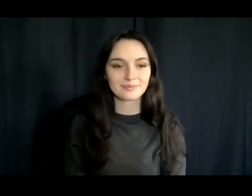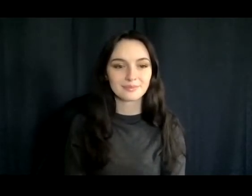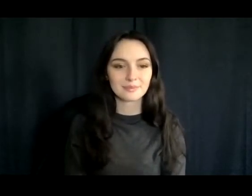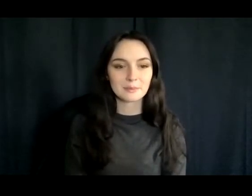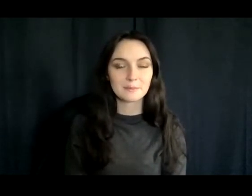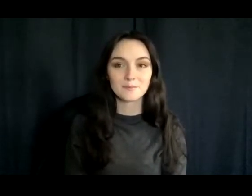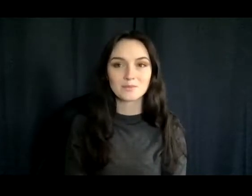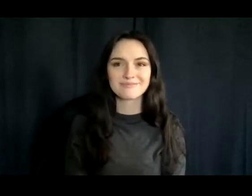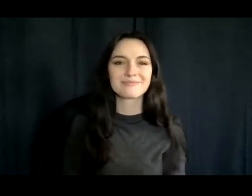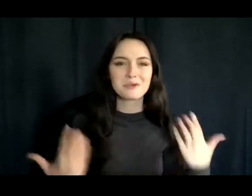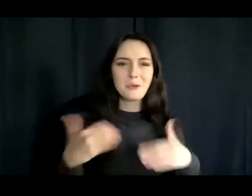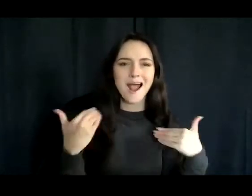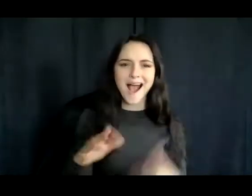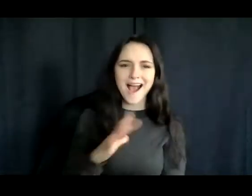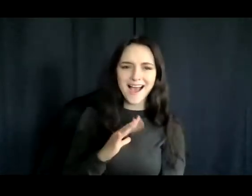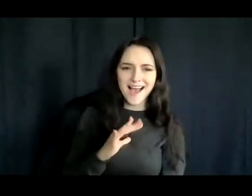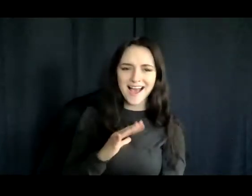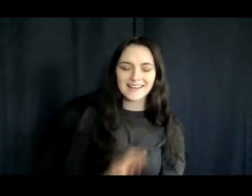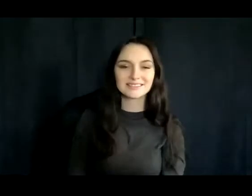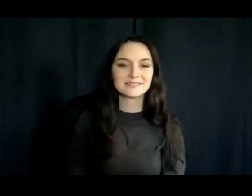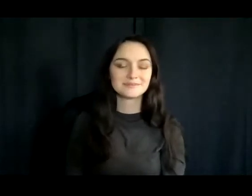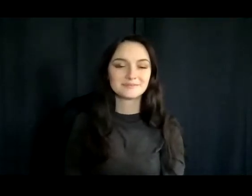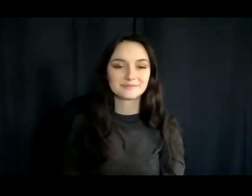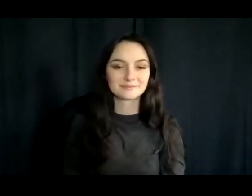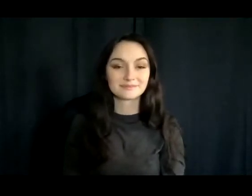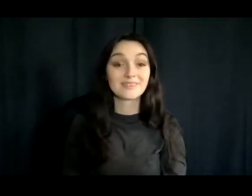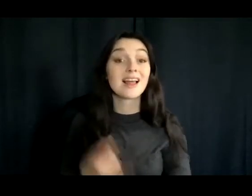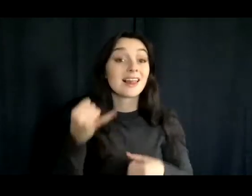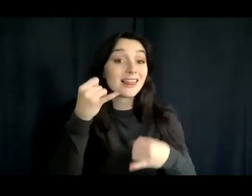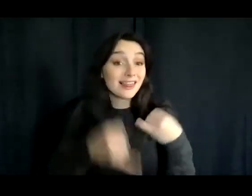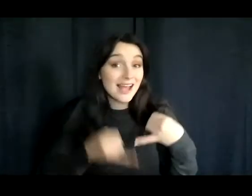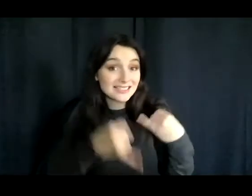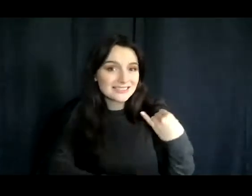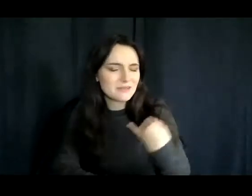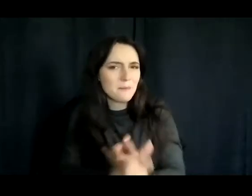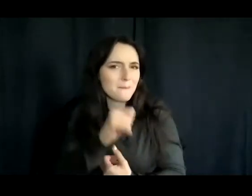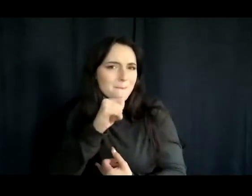This is great. All right. Okay, leaving last but not the tool land.